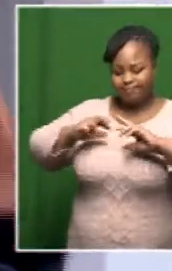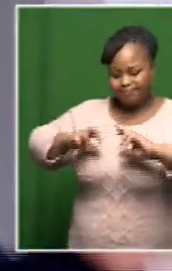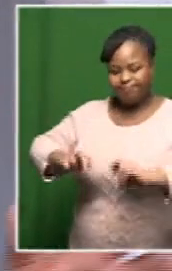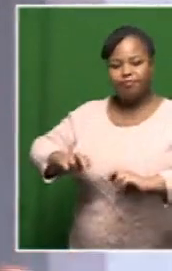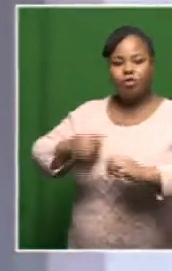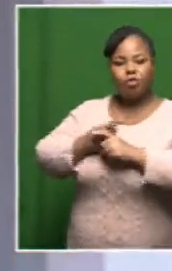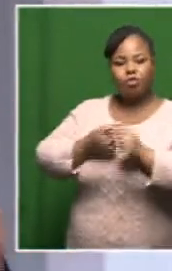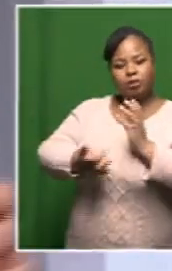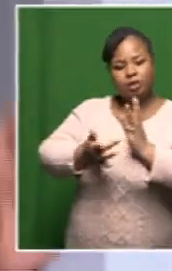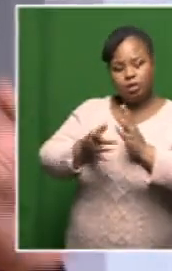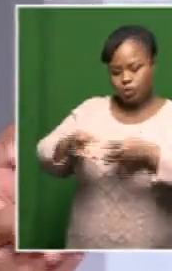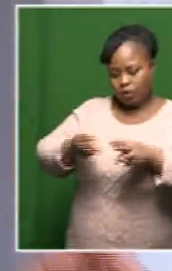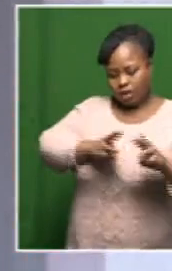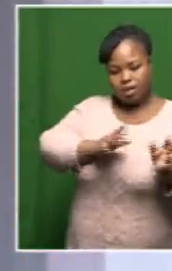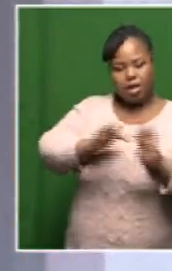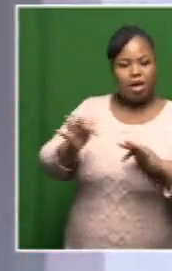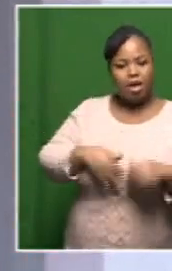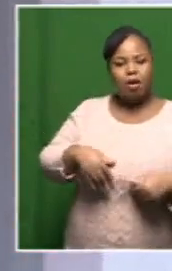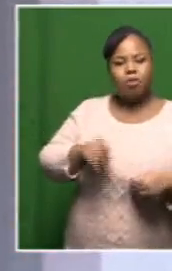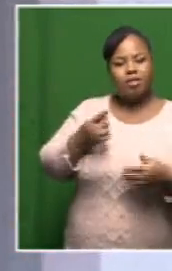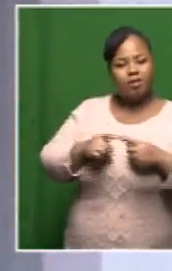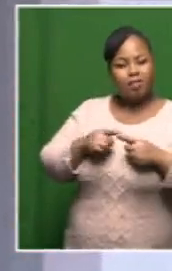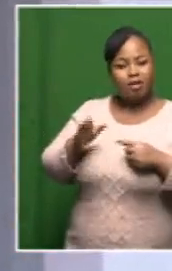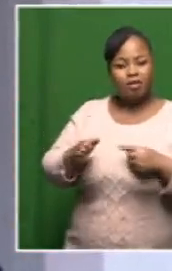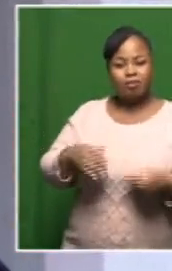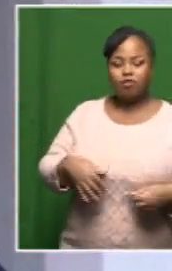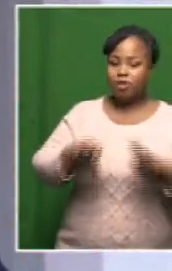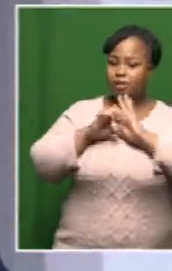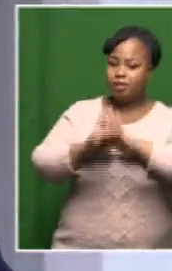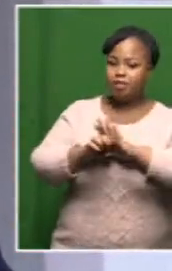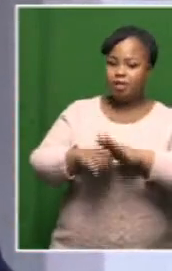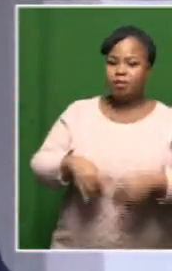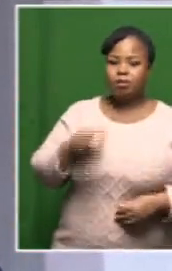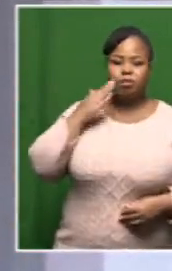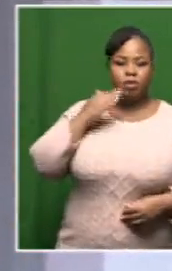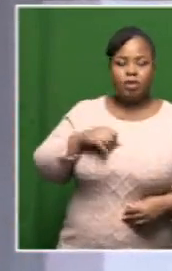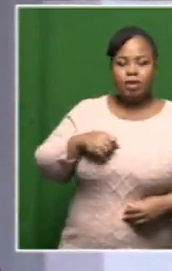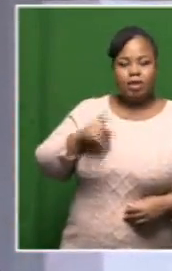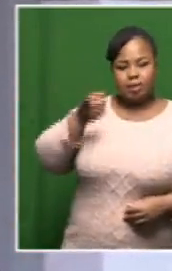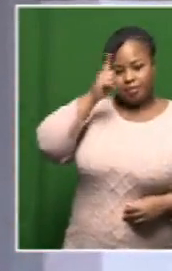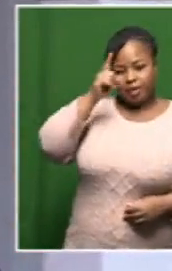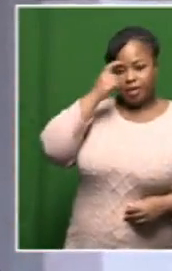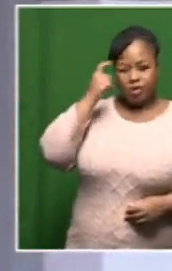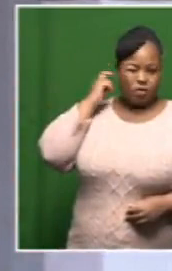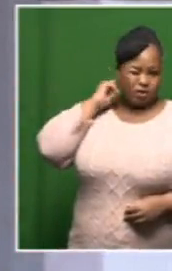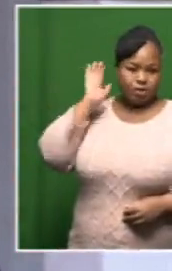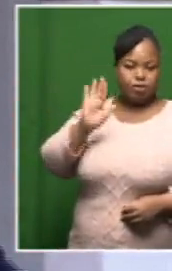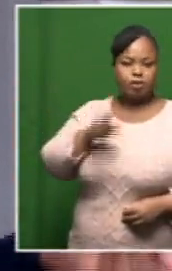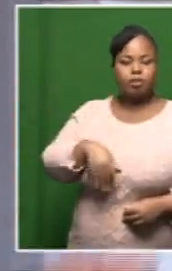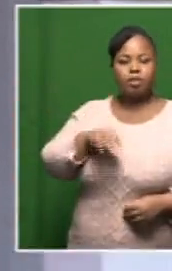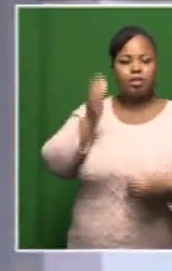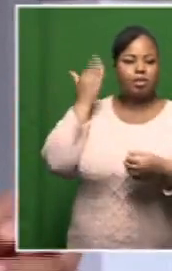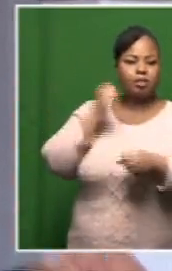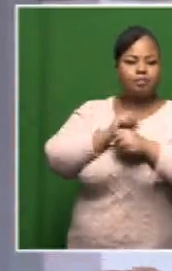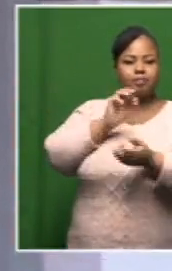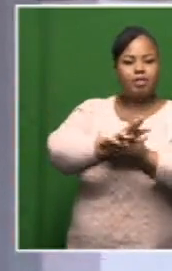how the techniques of how these masters they've played. For example, during the Black consciousness in the 1960s,